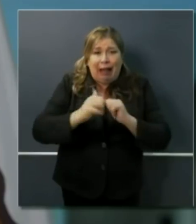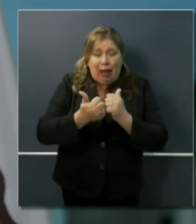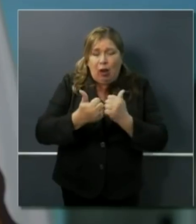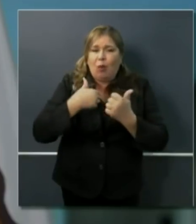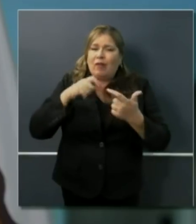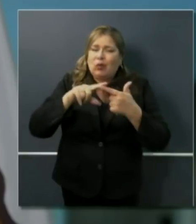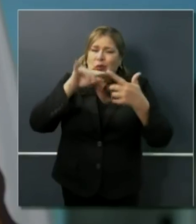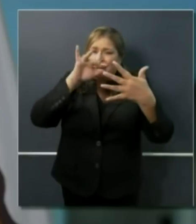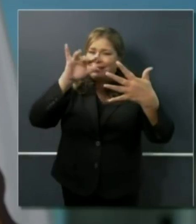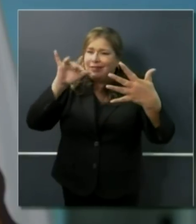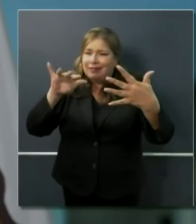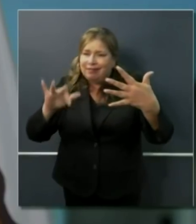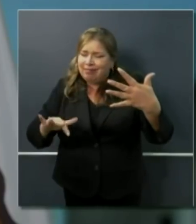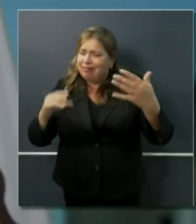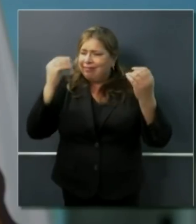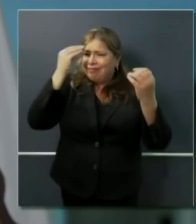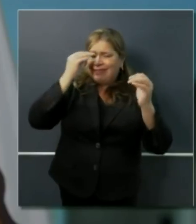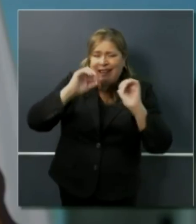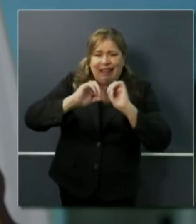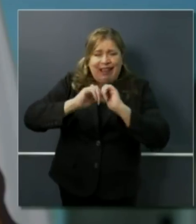would have to be reconsidered. Deep